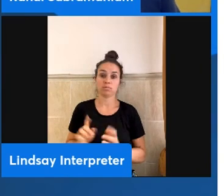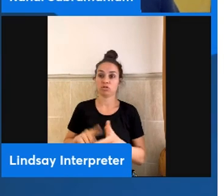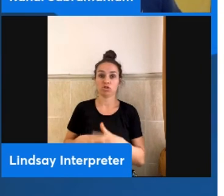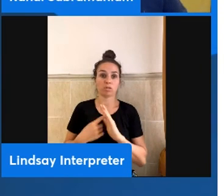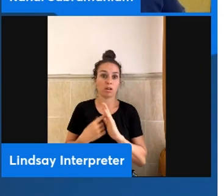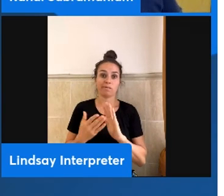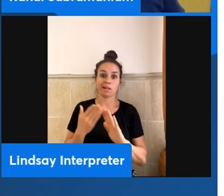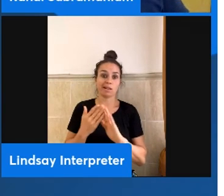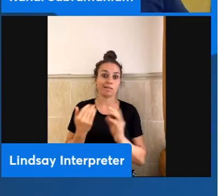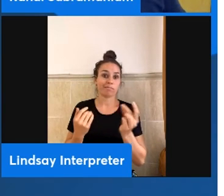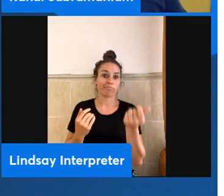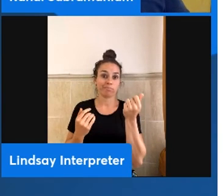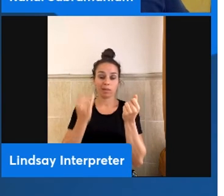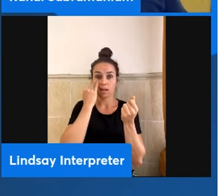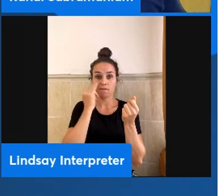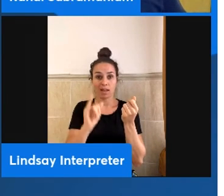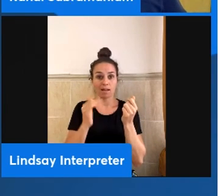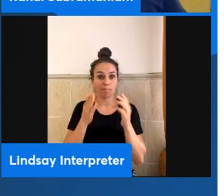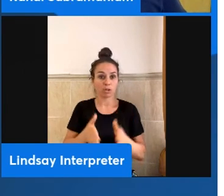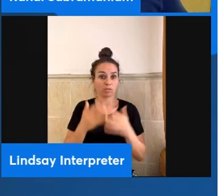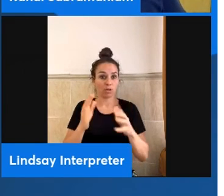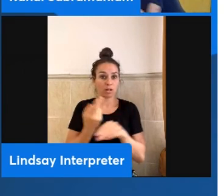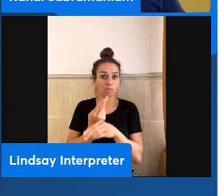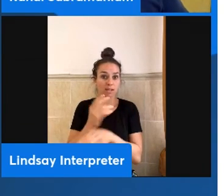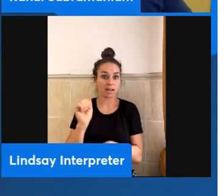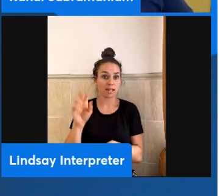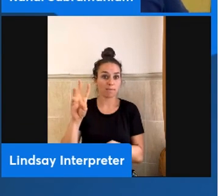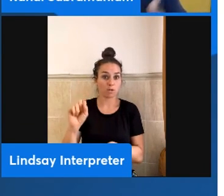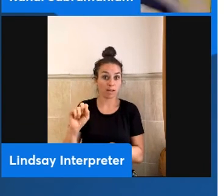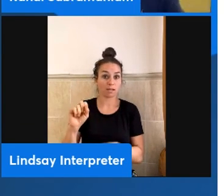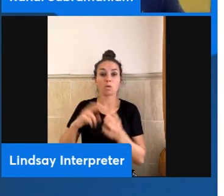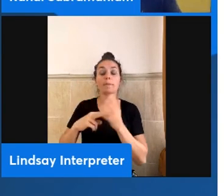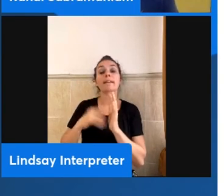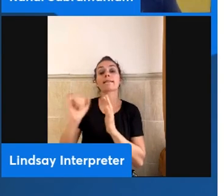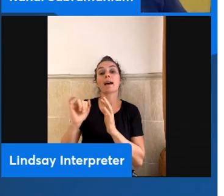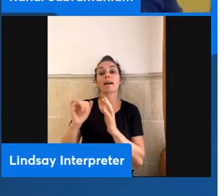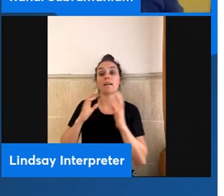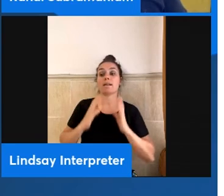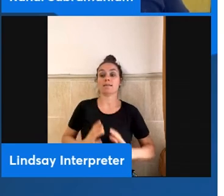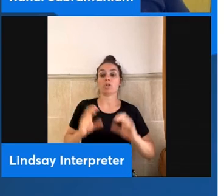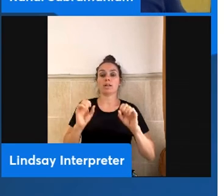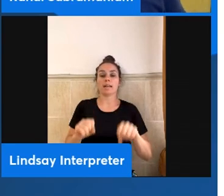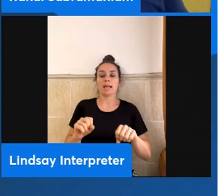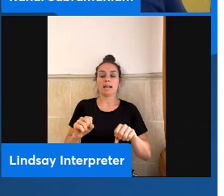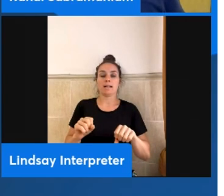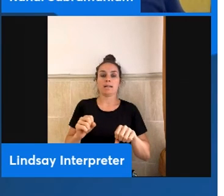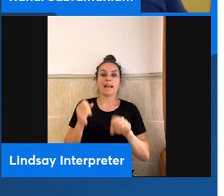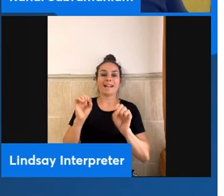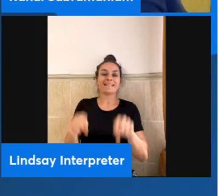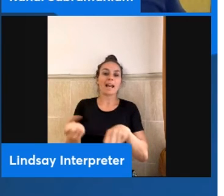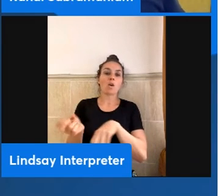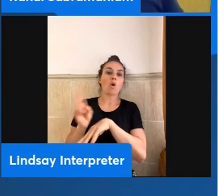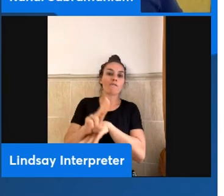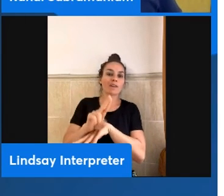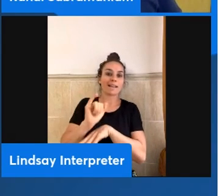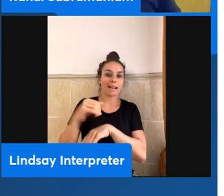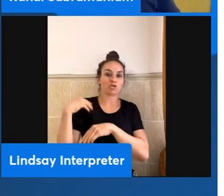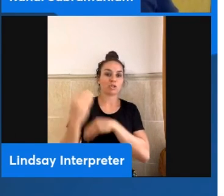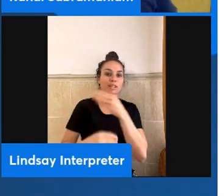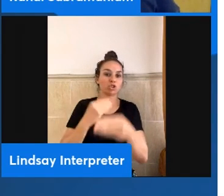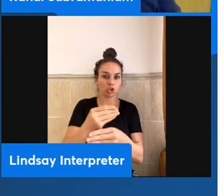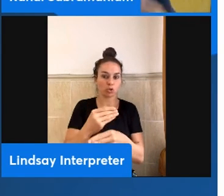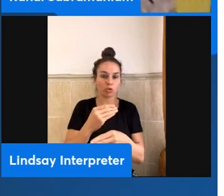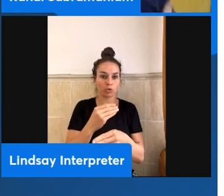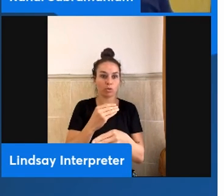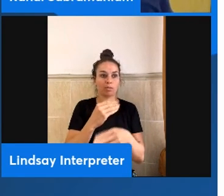base that's already on AWS. And for them, it allows them to kind of override traditional procurement, which can in some cases